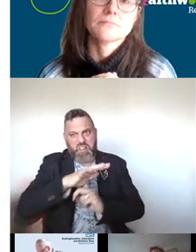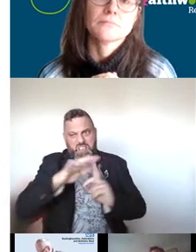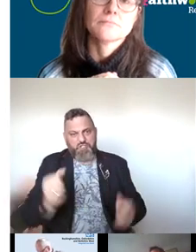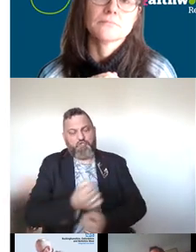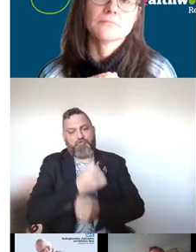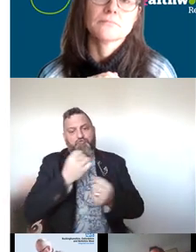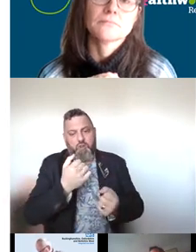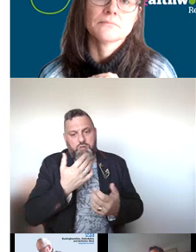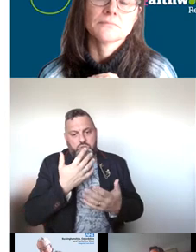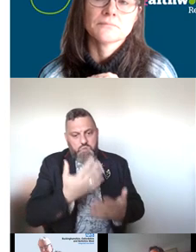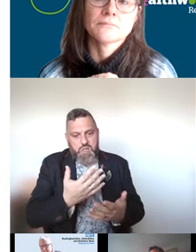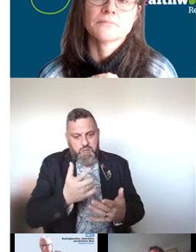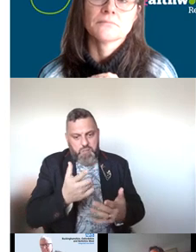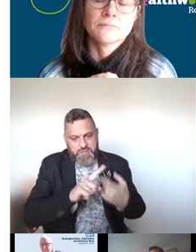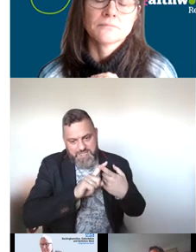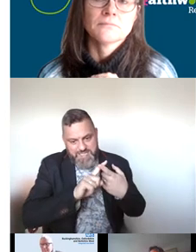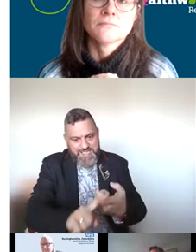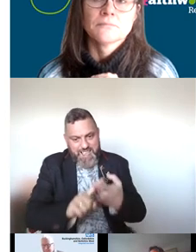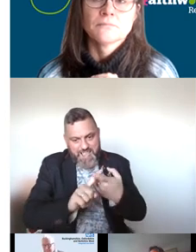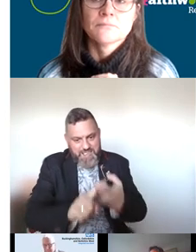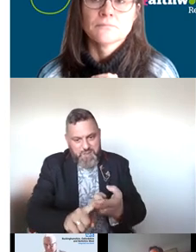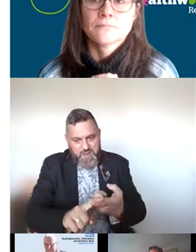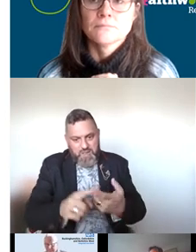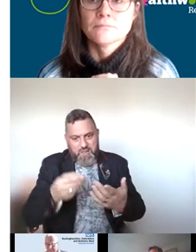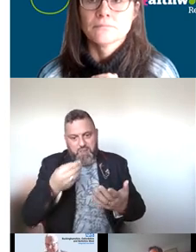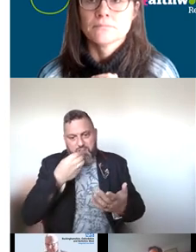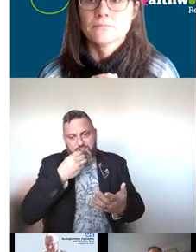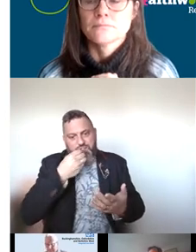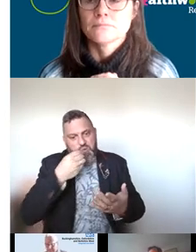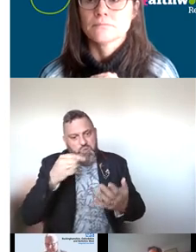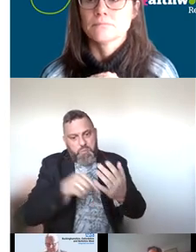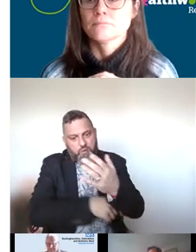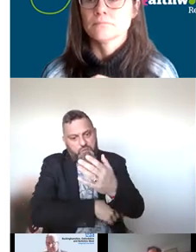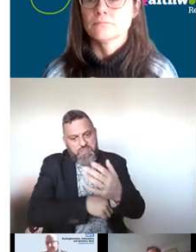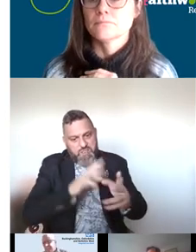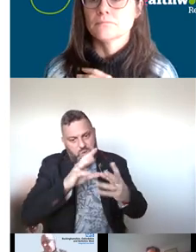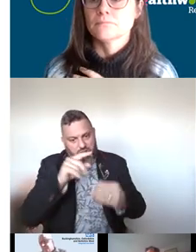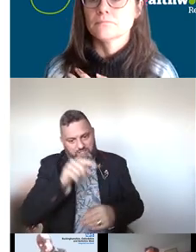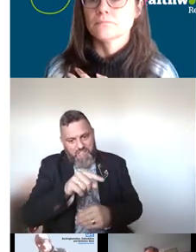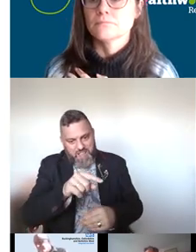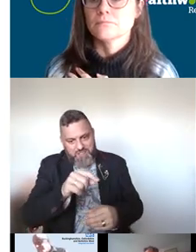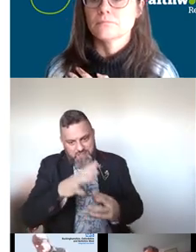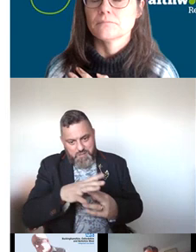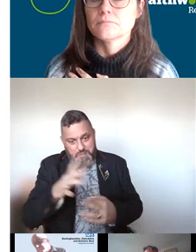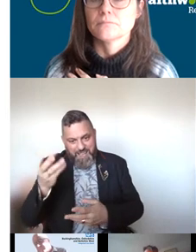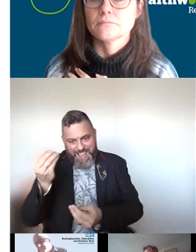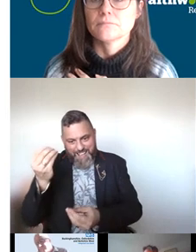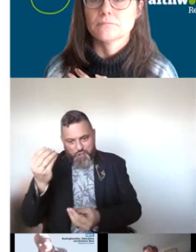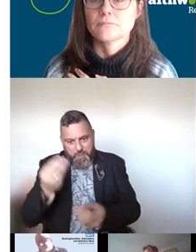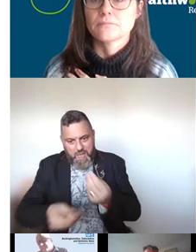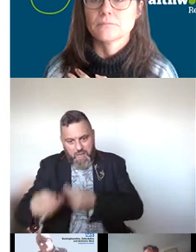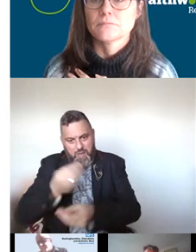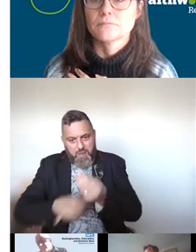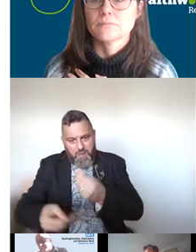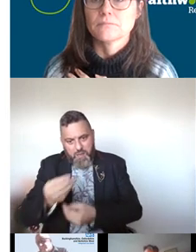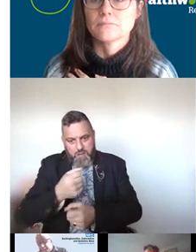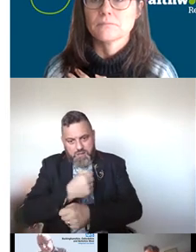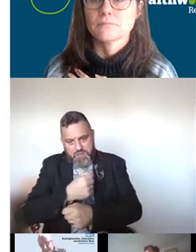but obviously sustainability, food poverty and all of those kind of things is really important. But that economic space